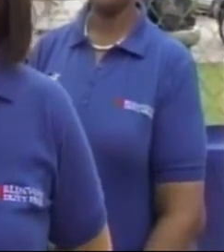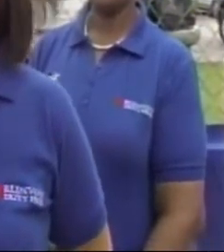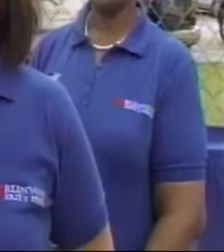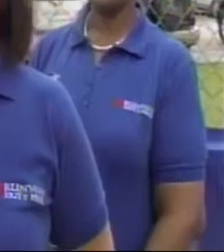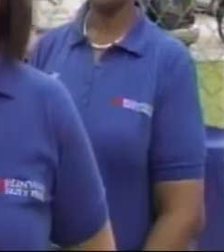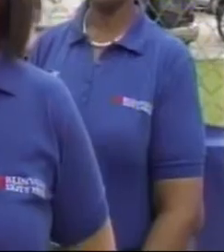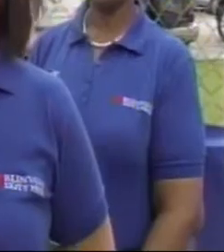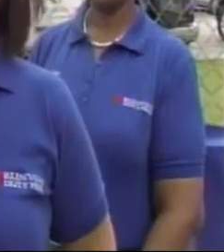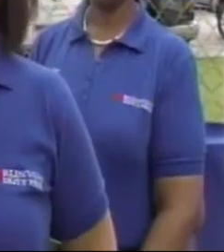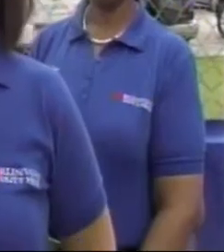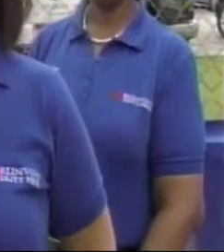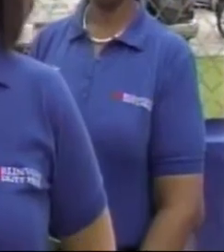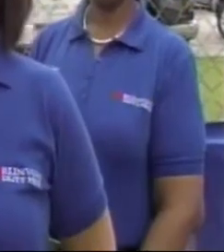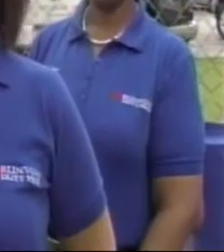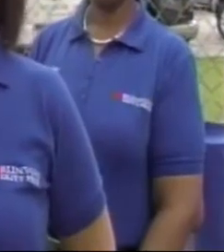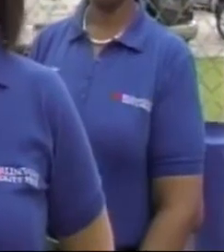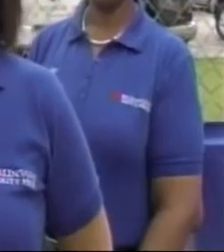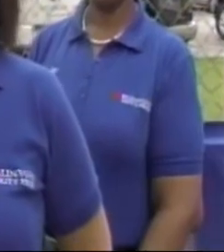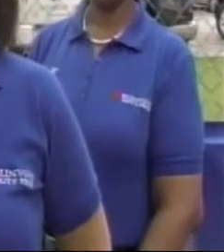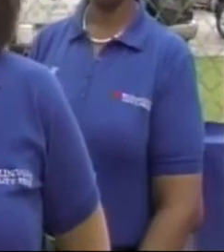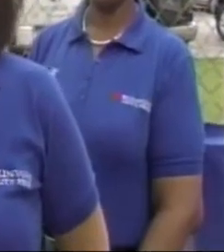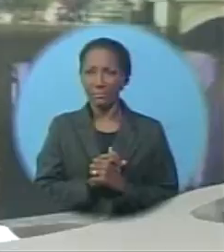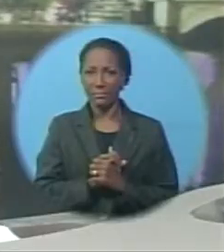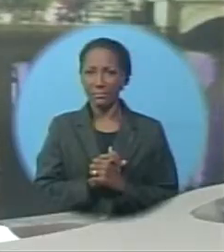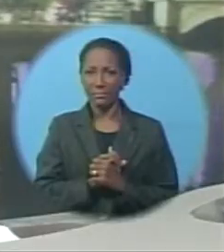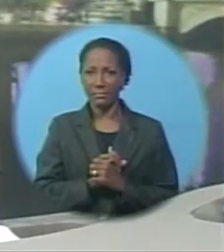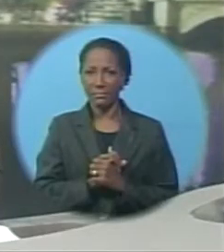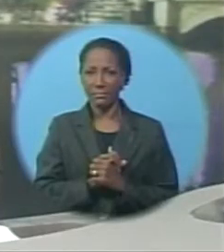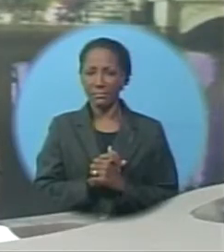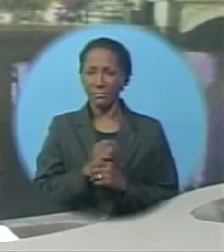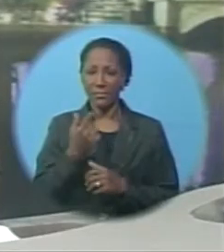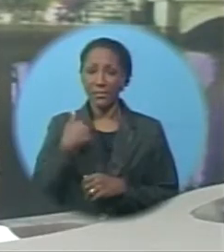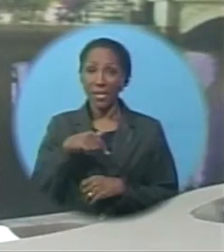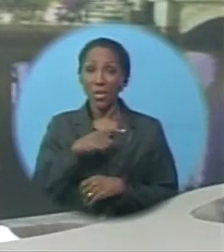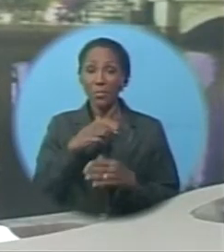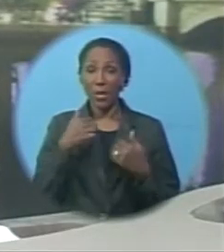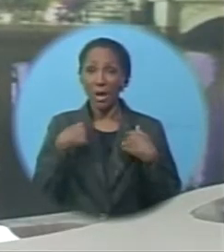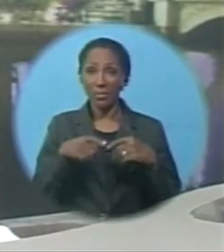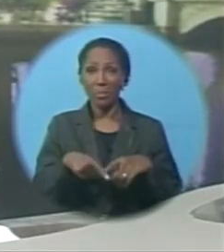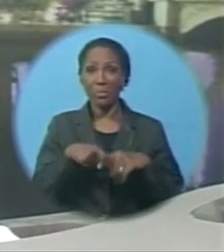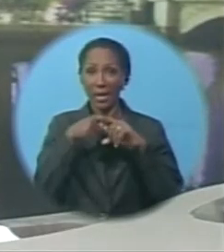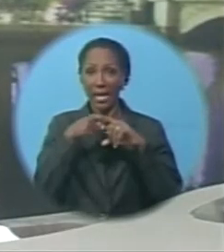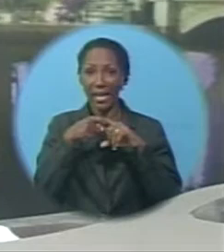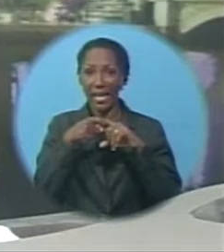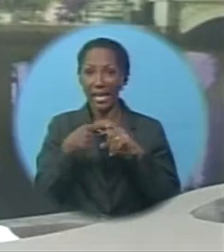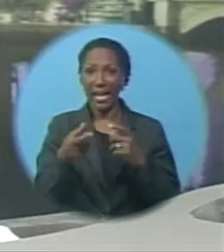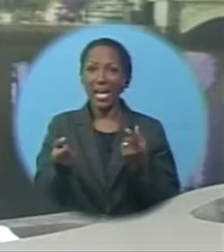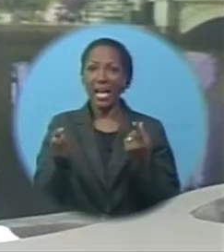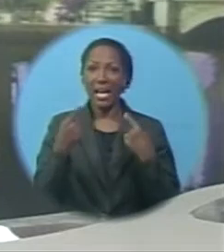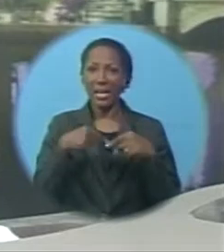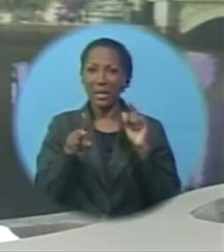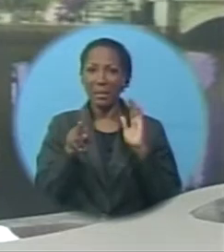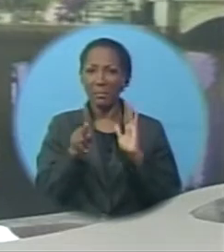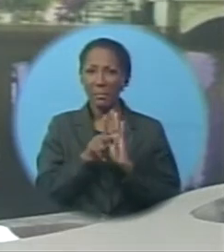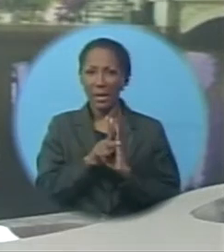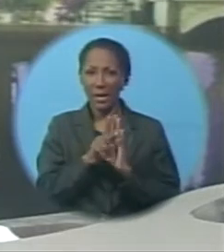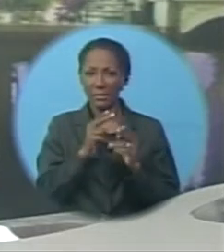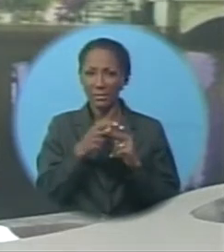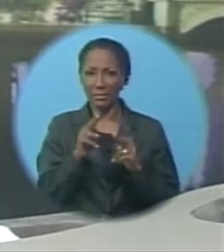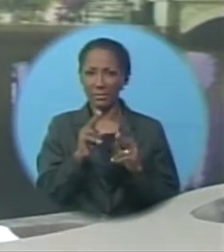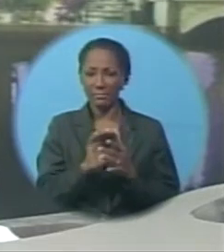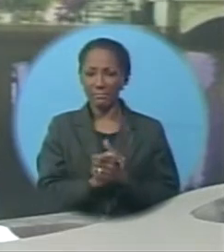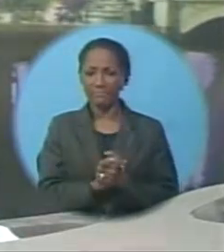to try and taste these wonderful products. Okay, we'll take a short break here, and when we come back, kudos for a government